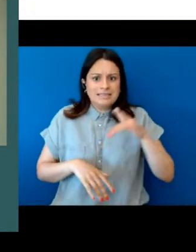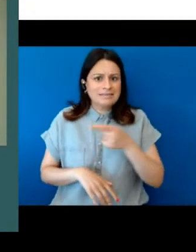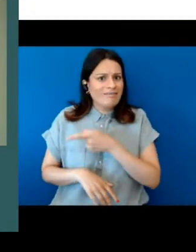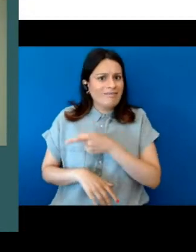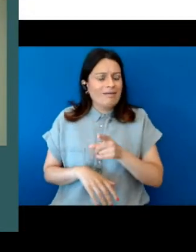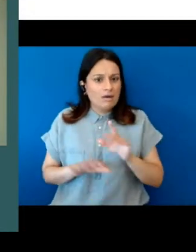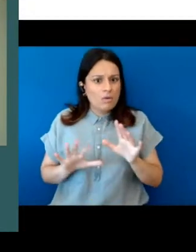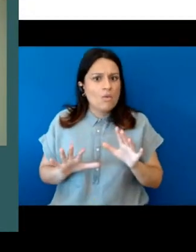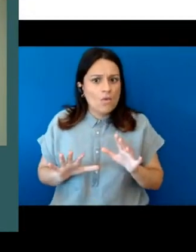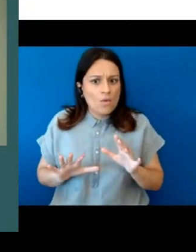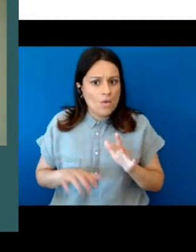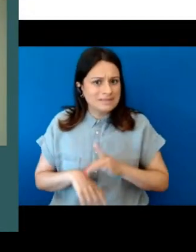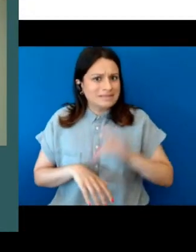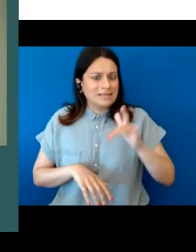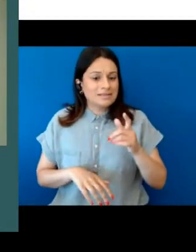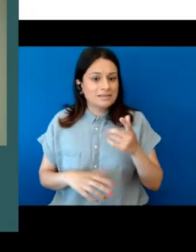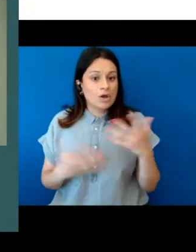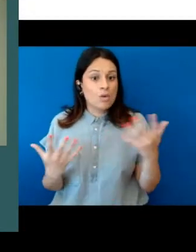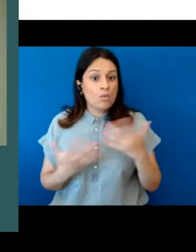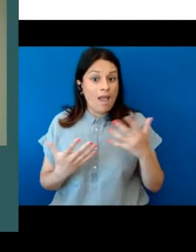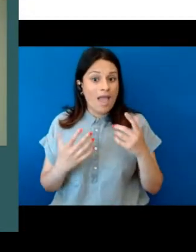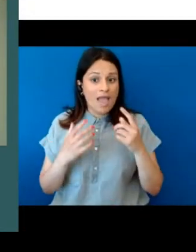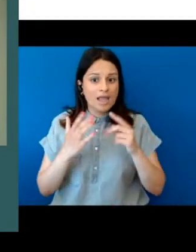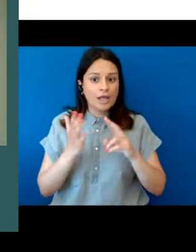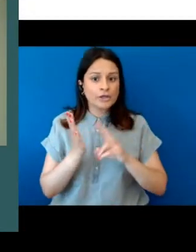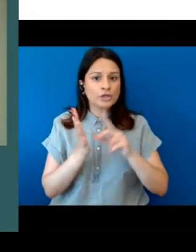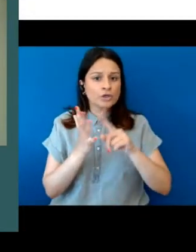takes place in the lining of the nose.